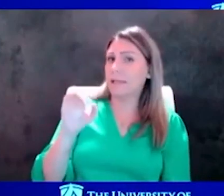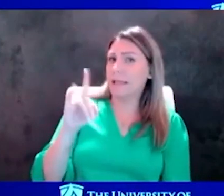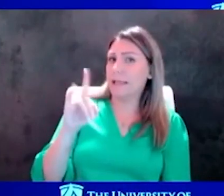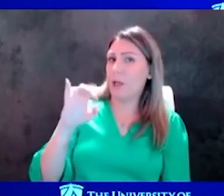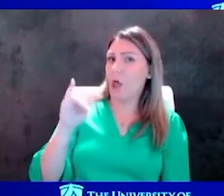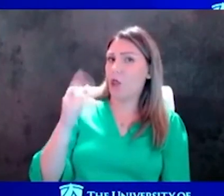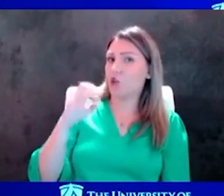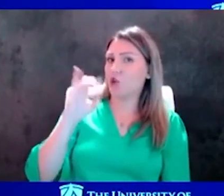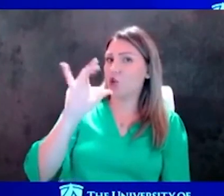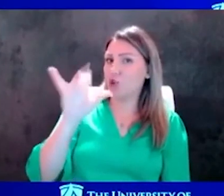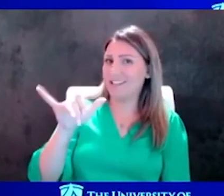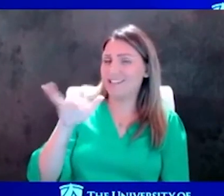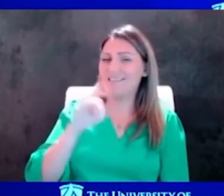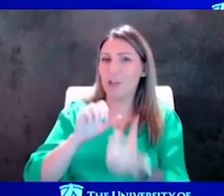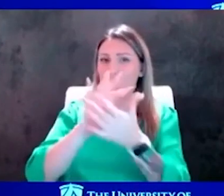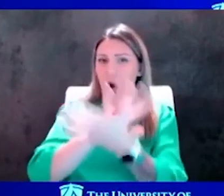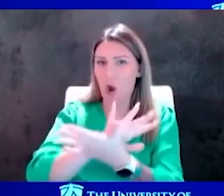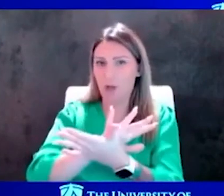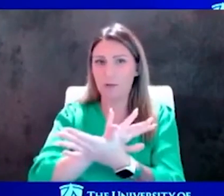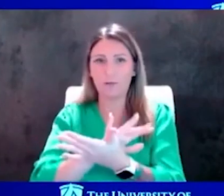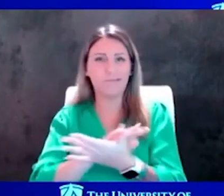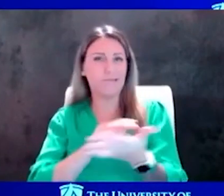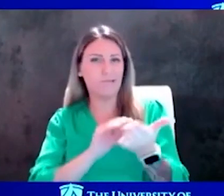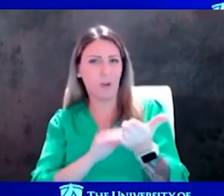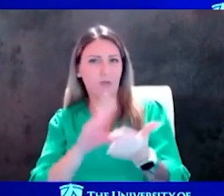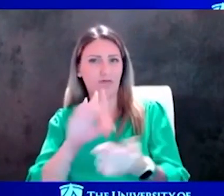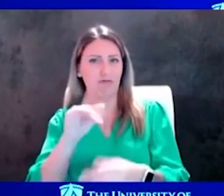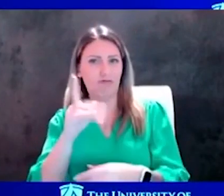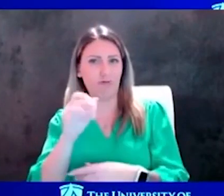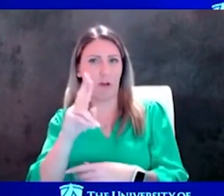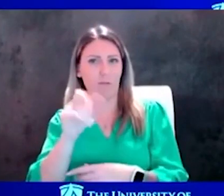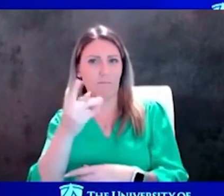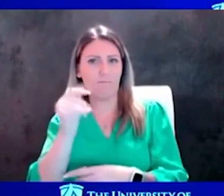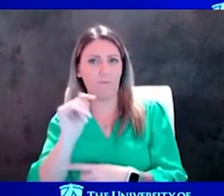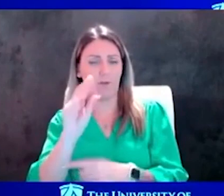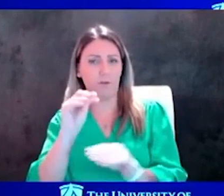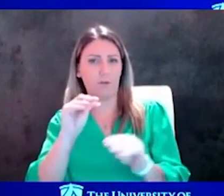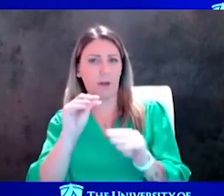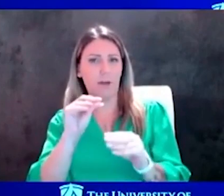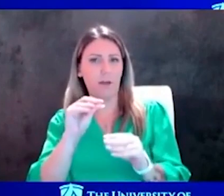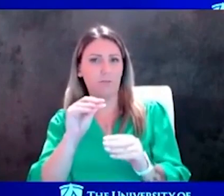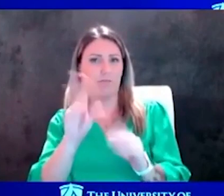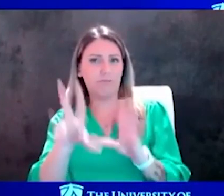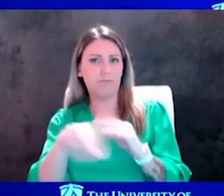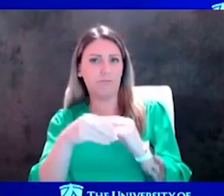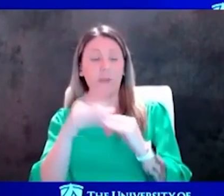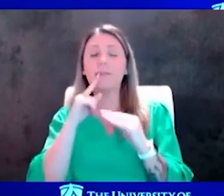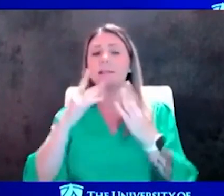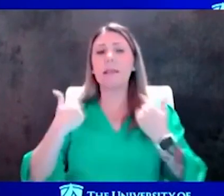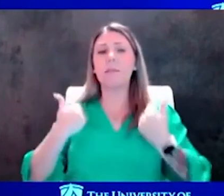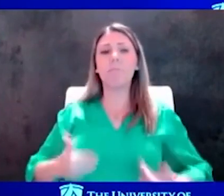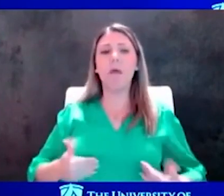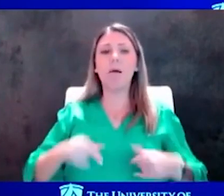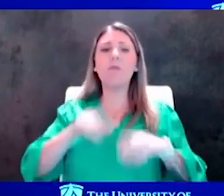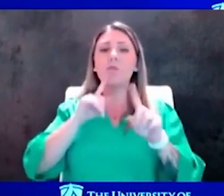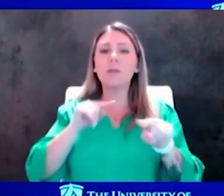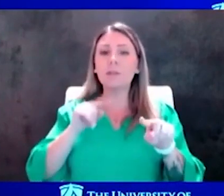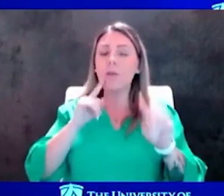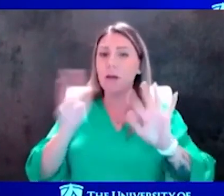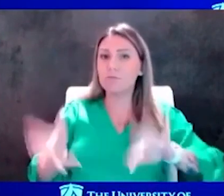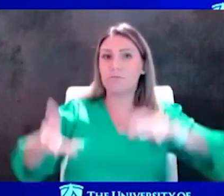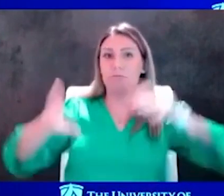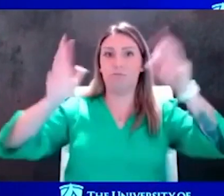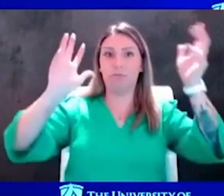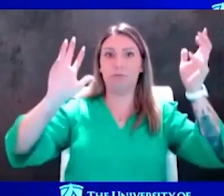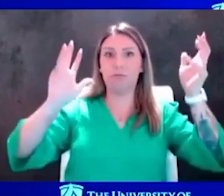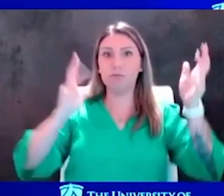certainly Dr. Comfort can correct me, is probably a lot of that immune response that is kind of gone haywire or gone awry. And so